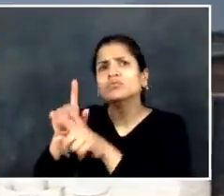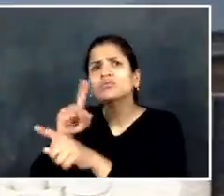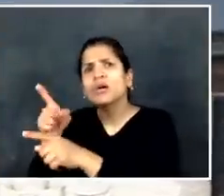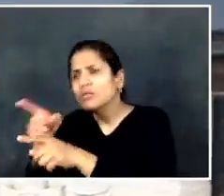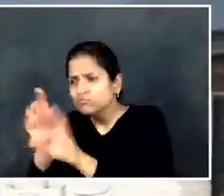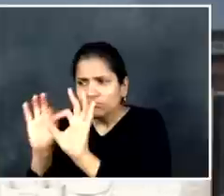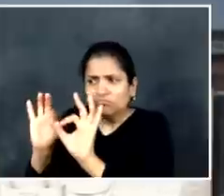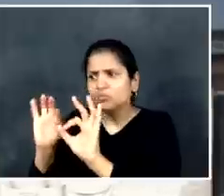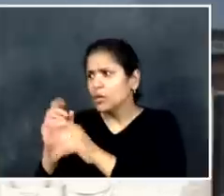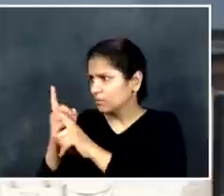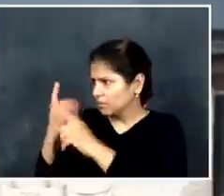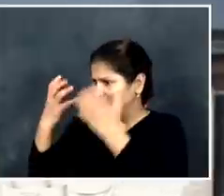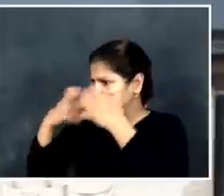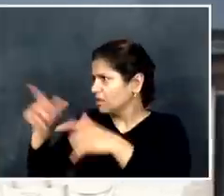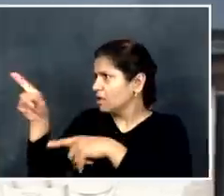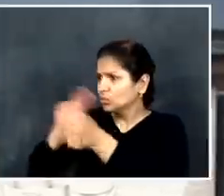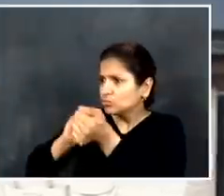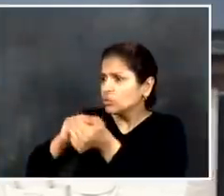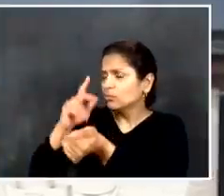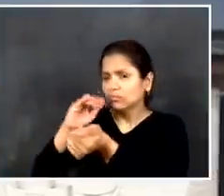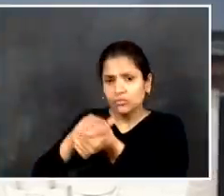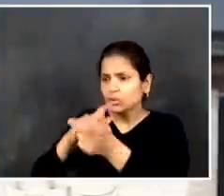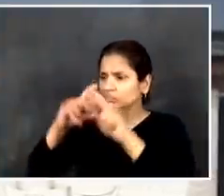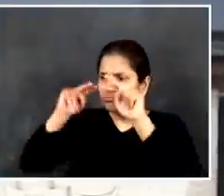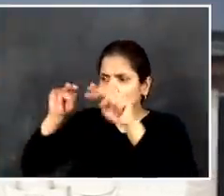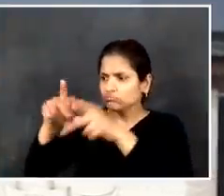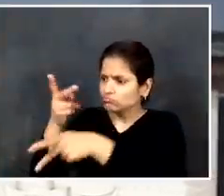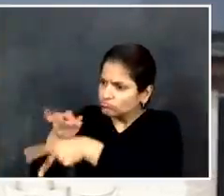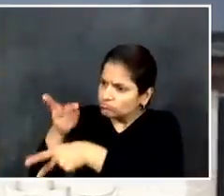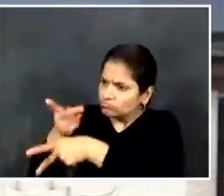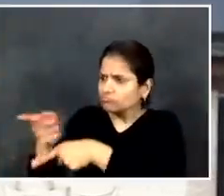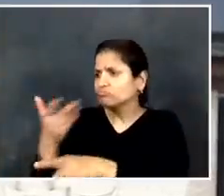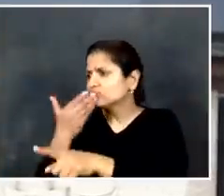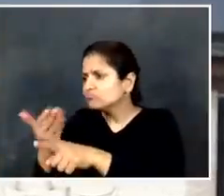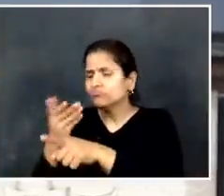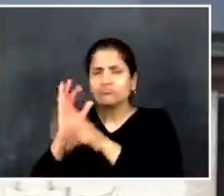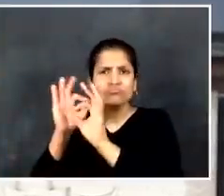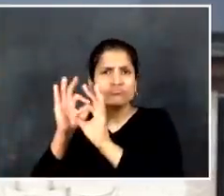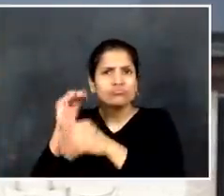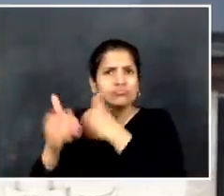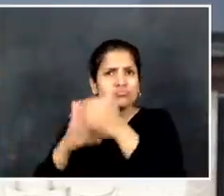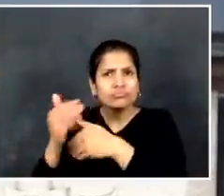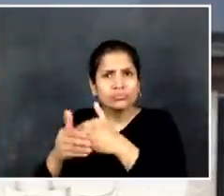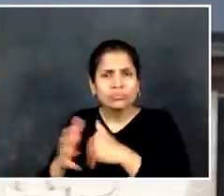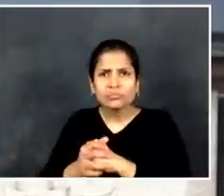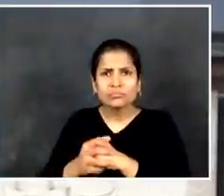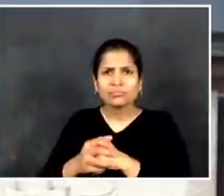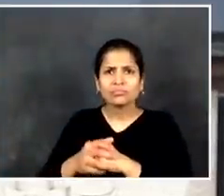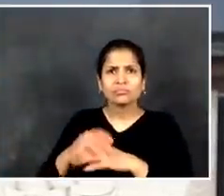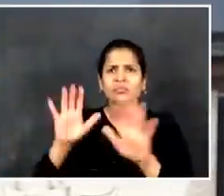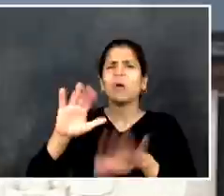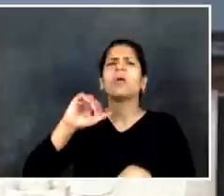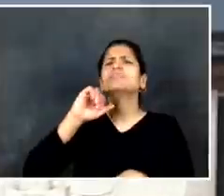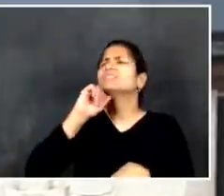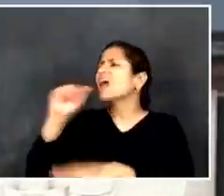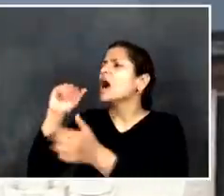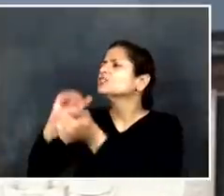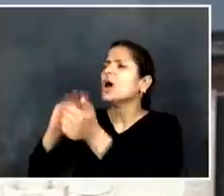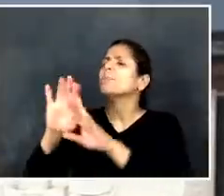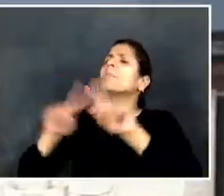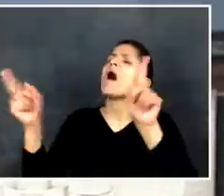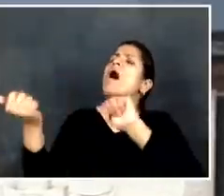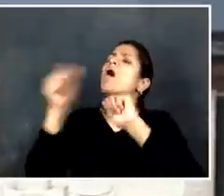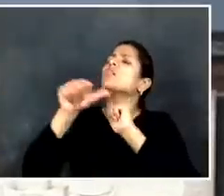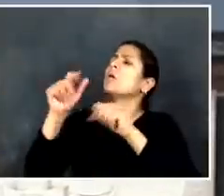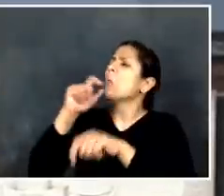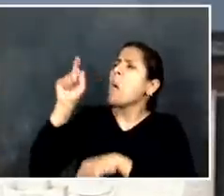we understand, I think what I'm hearing as the core of your question is that, you know, as good as our